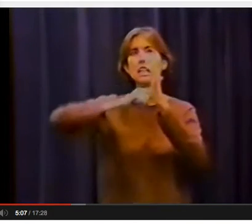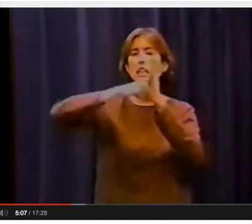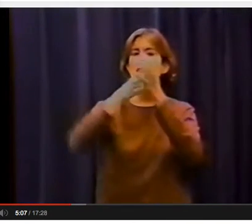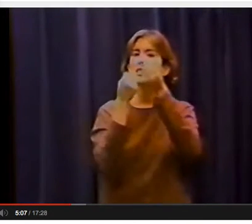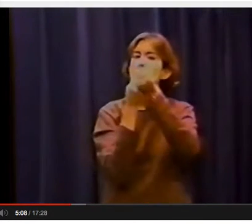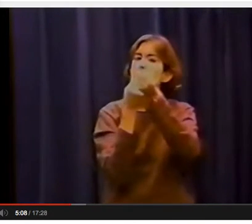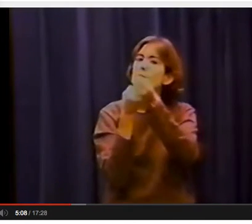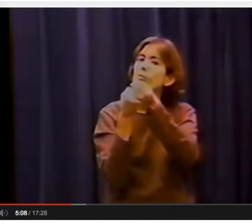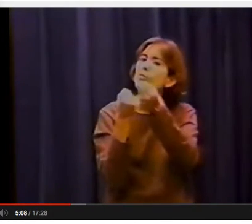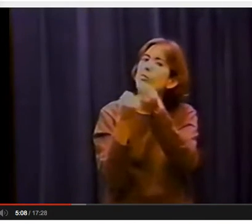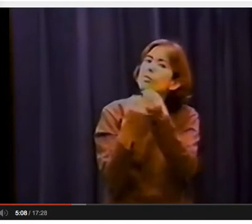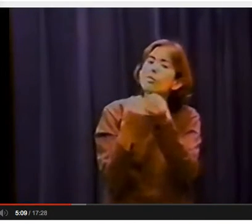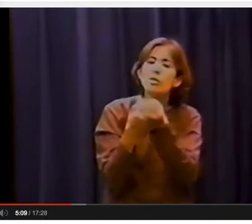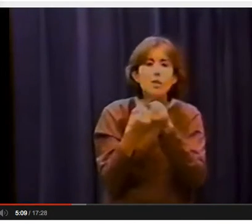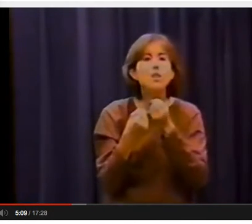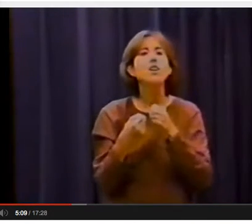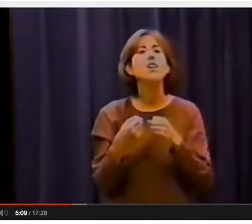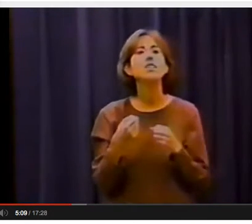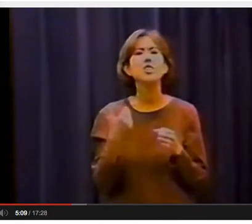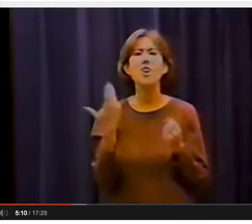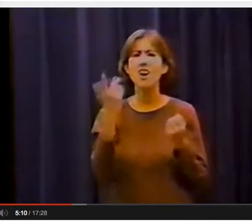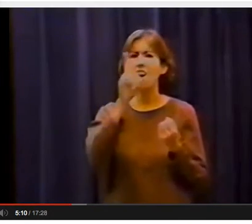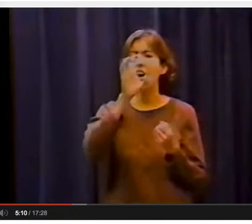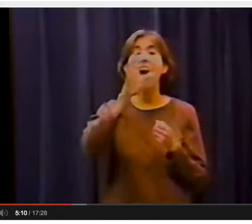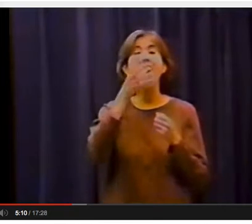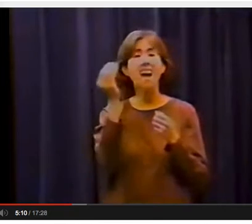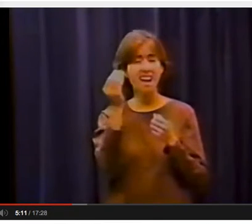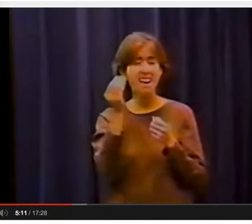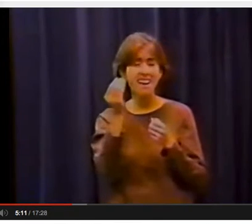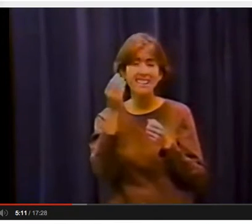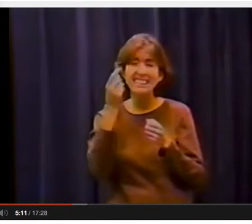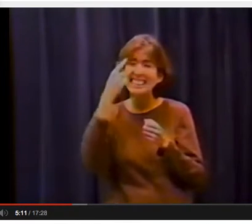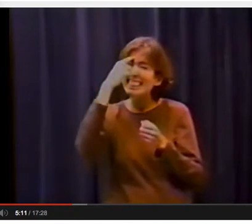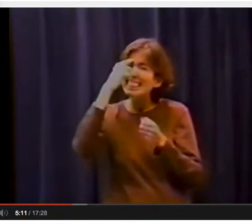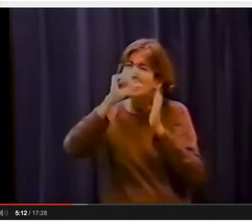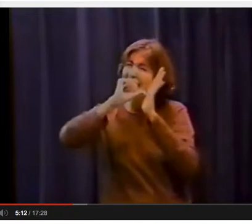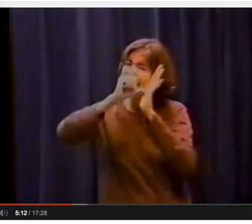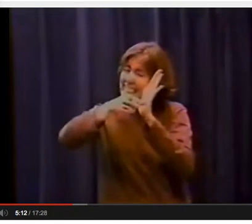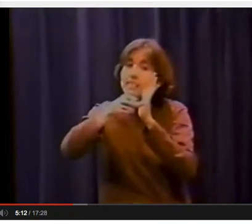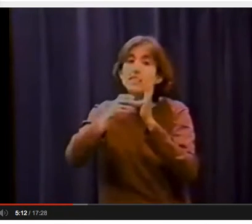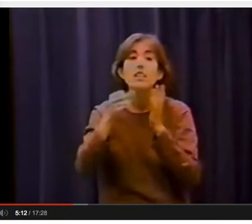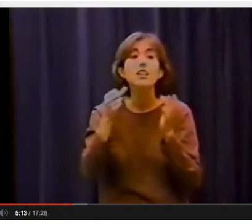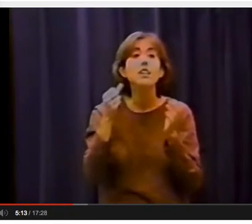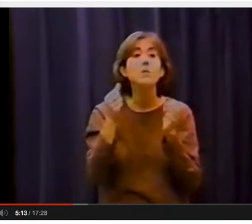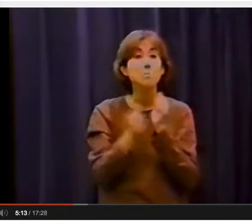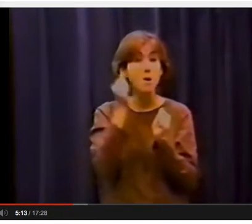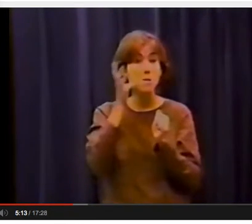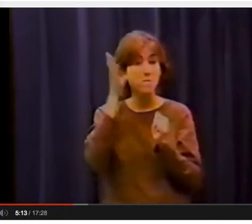We're here to support each other, and I emphasize that so much.